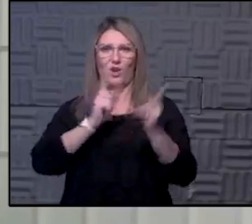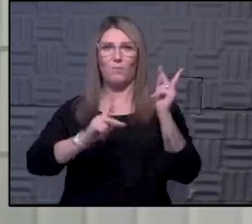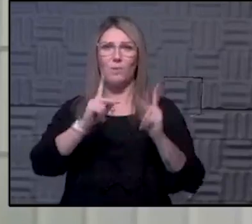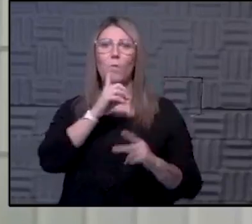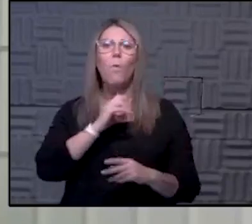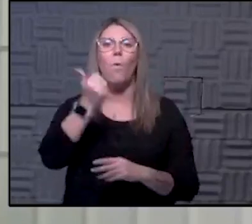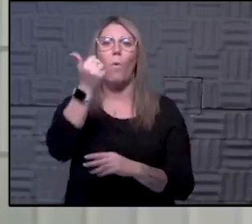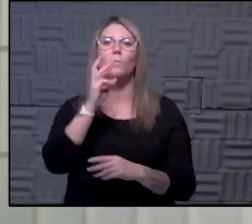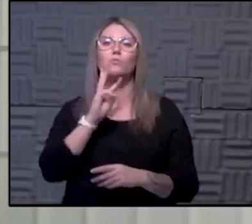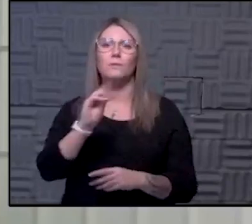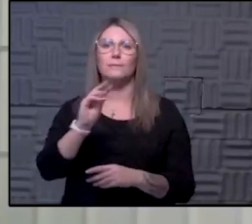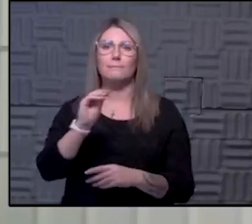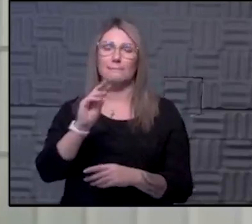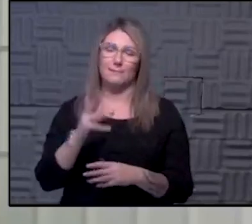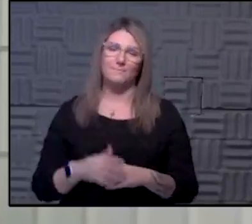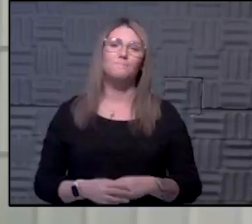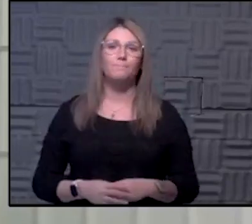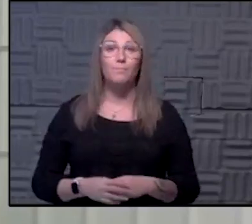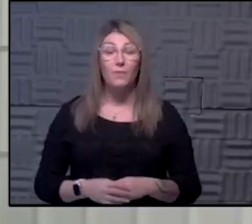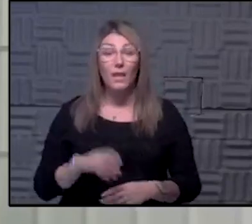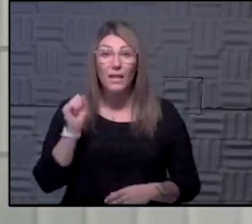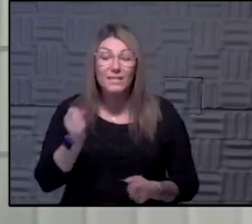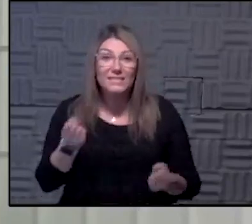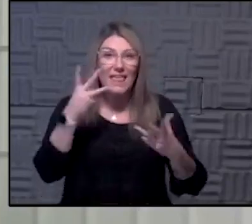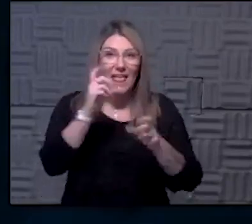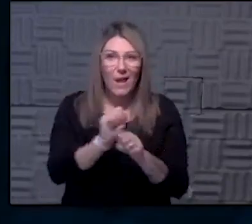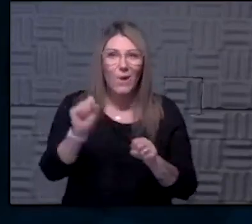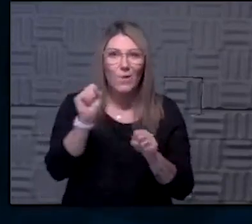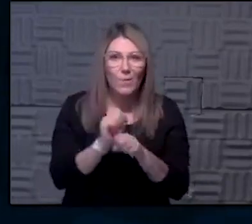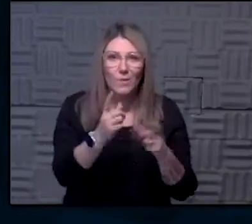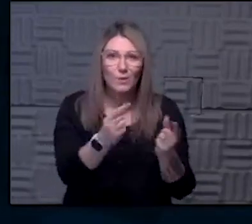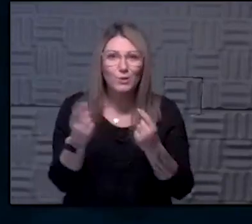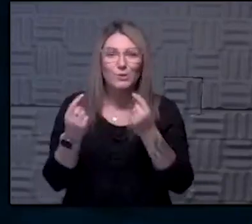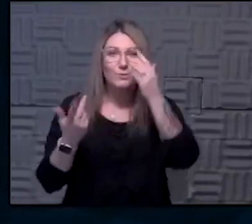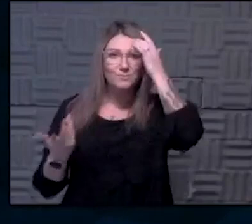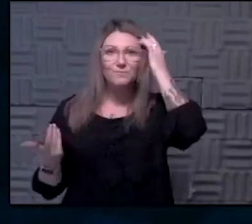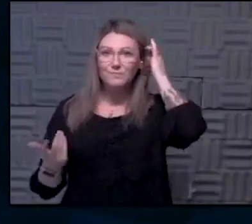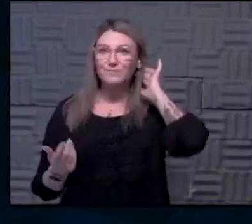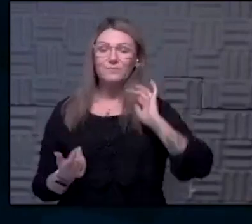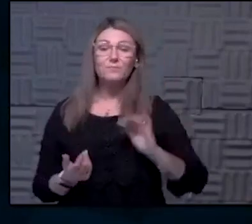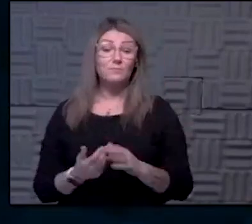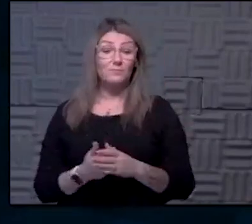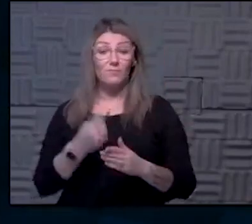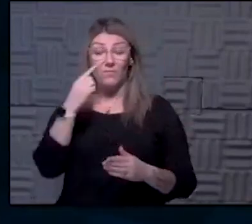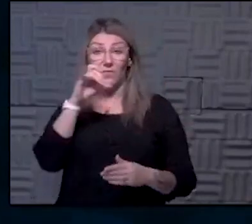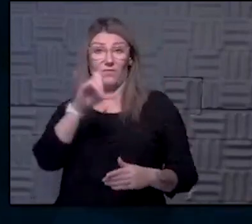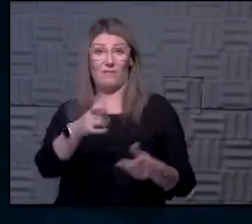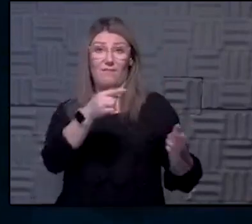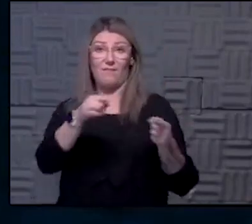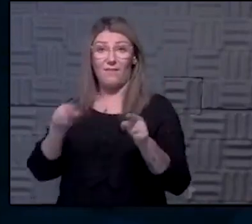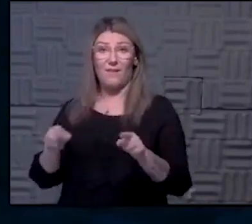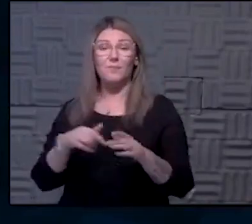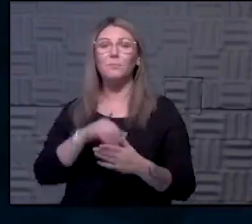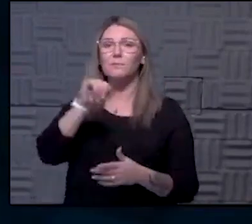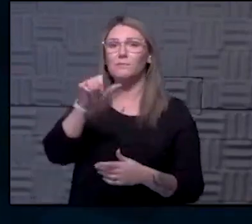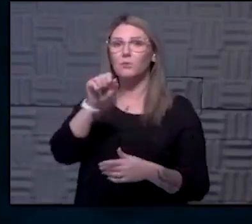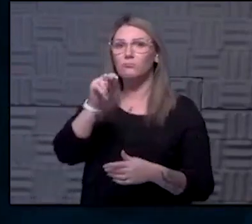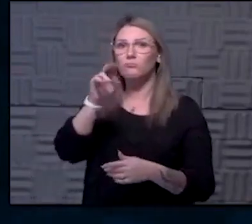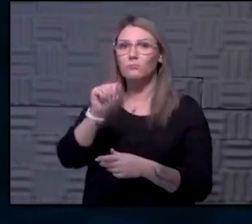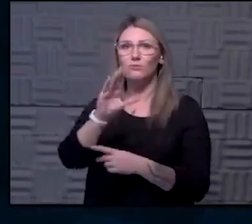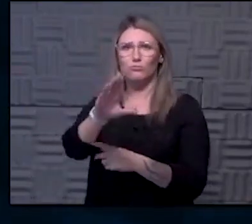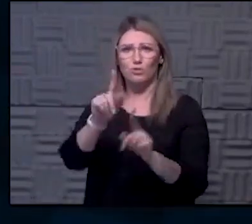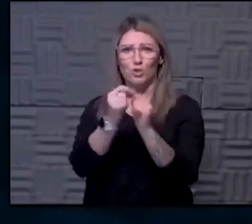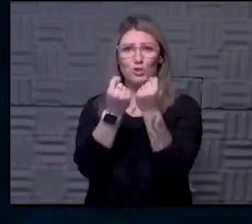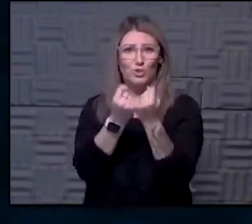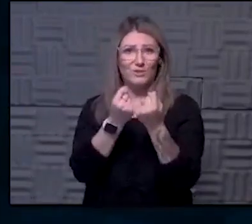60. Yeah, that's a lot of work to be done in order to get that. Janet, your team spends a